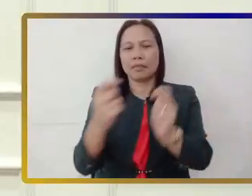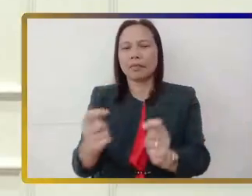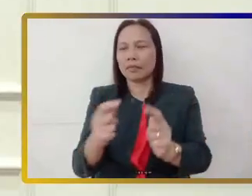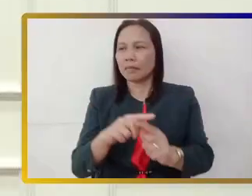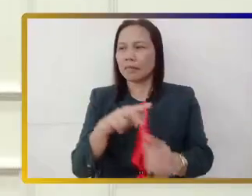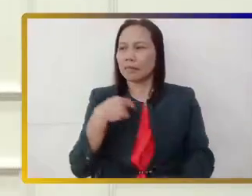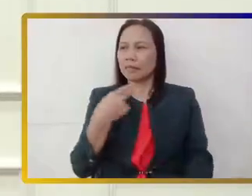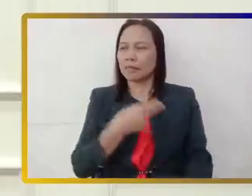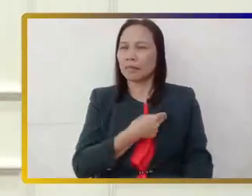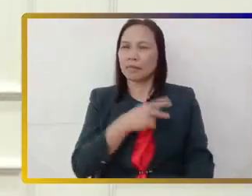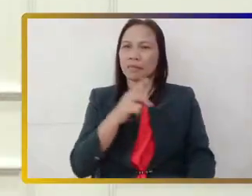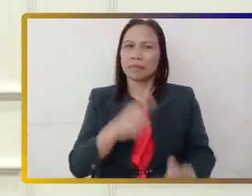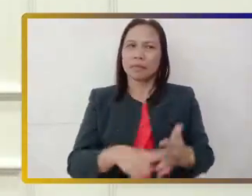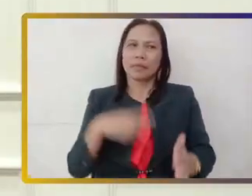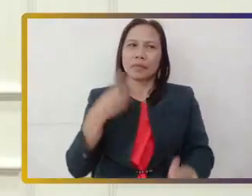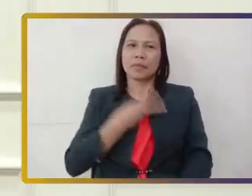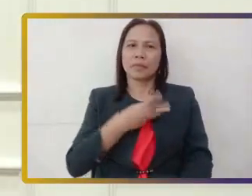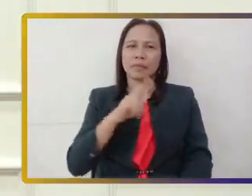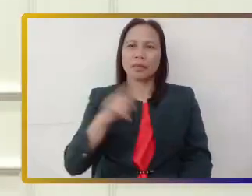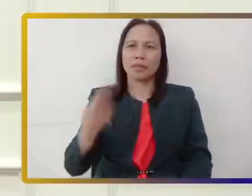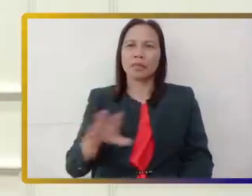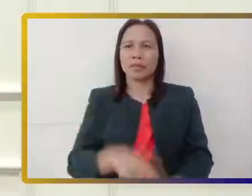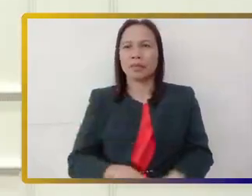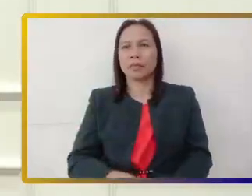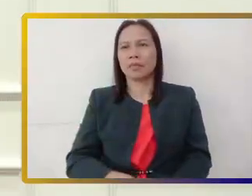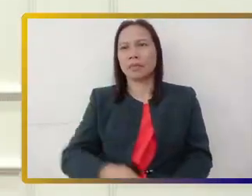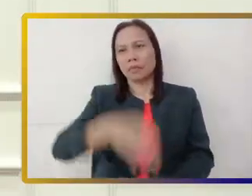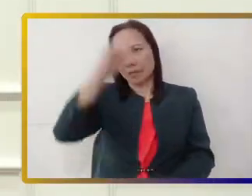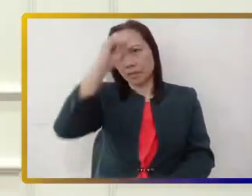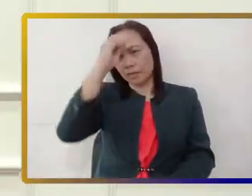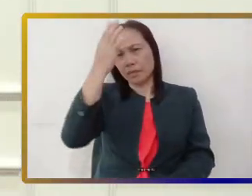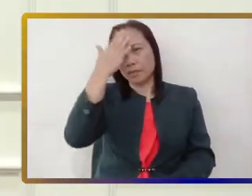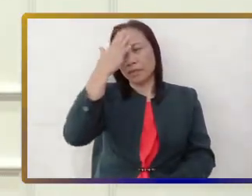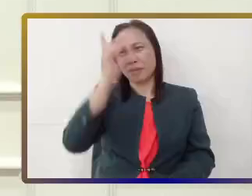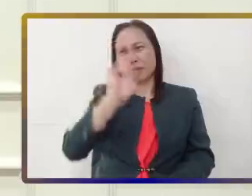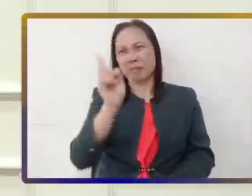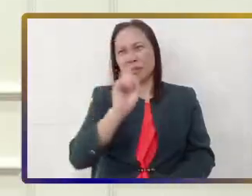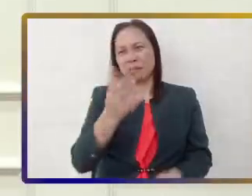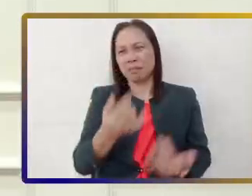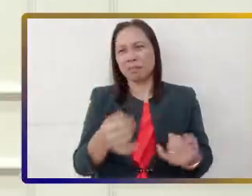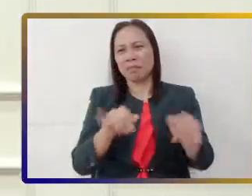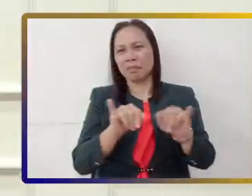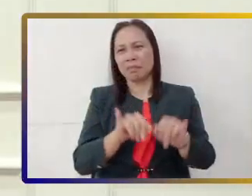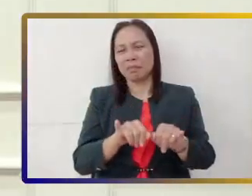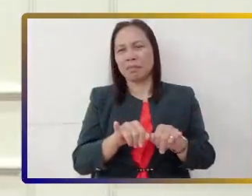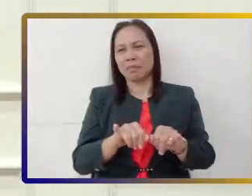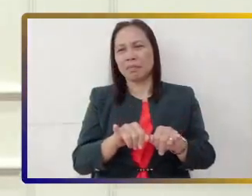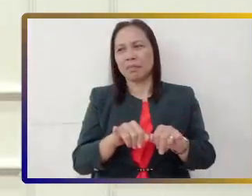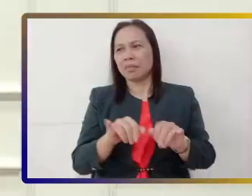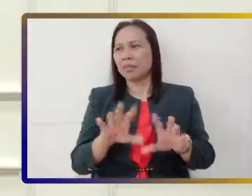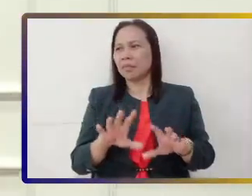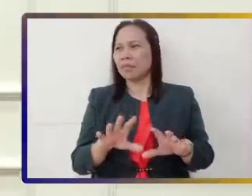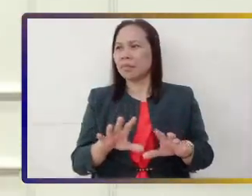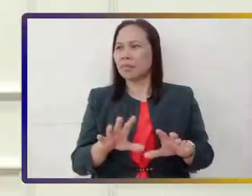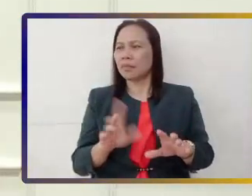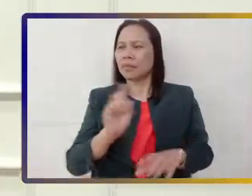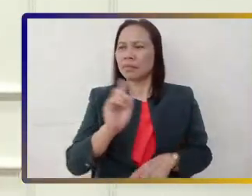but we have to determine bre What's very important is that we have to